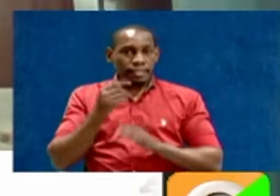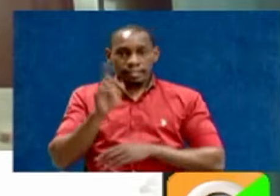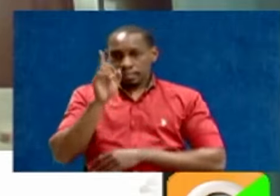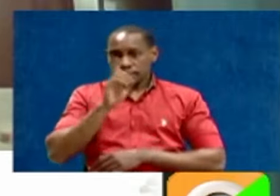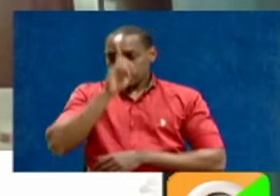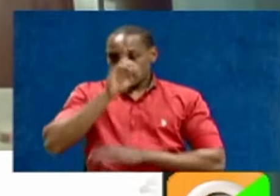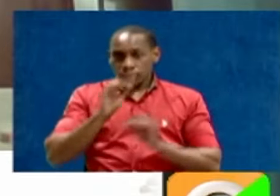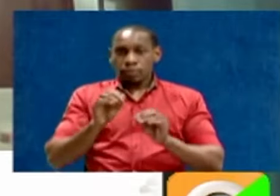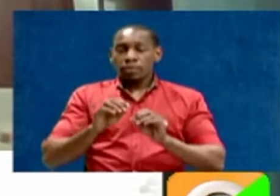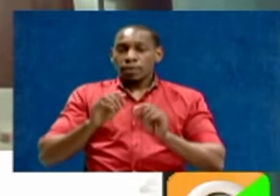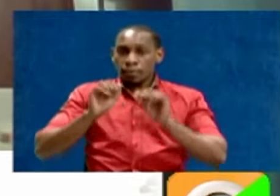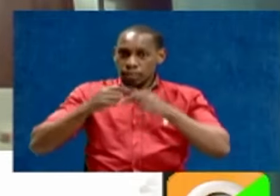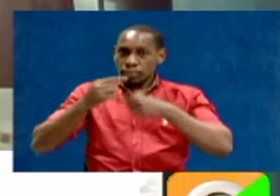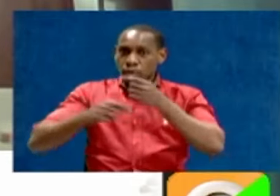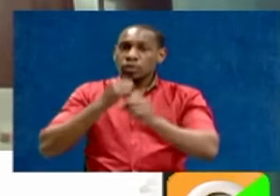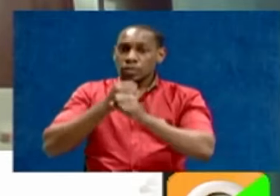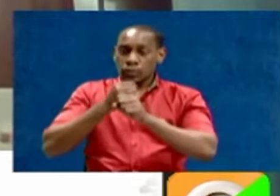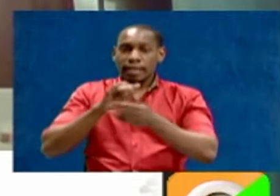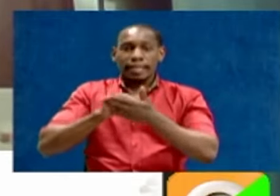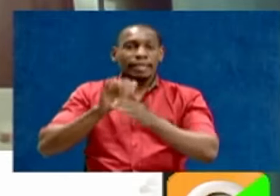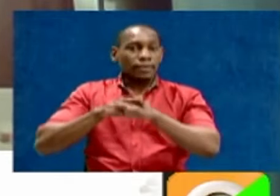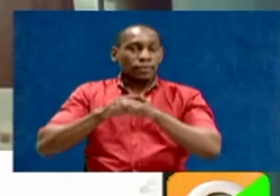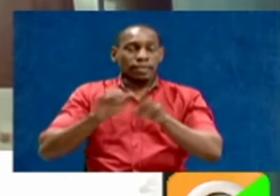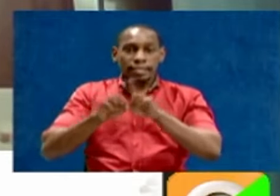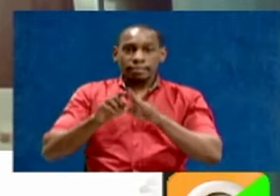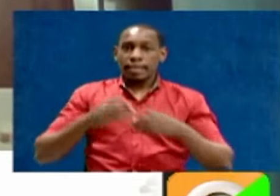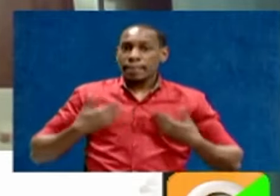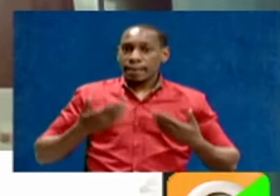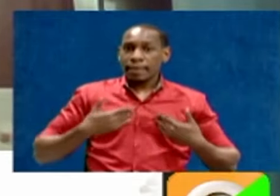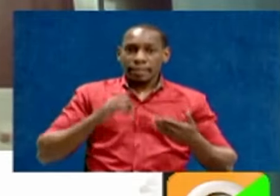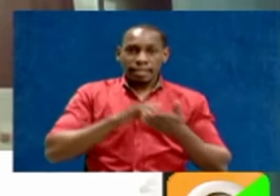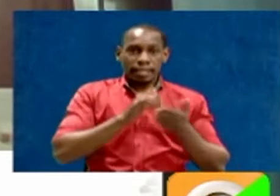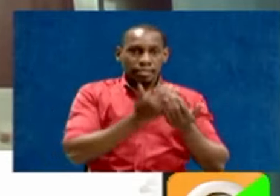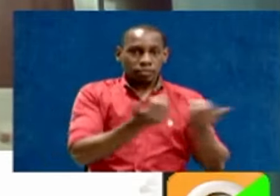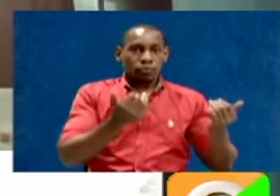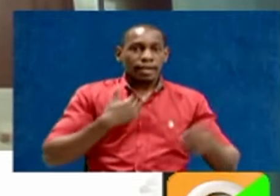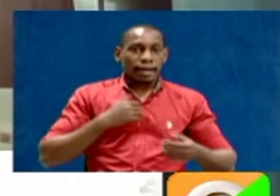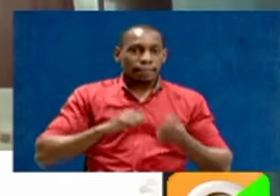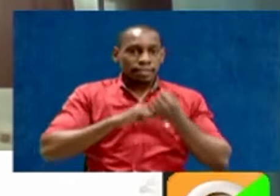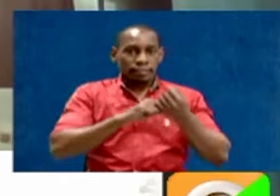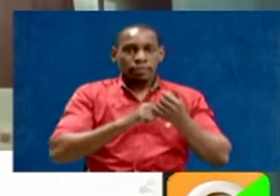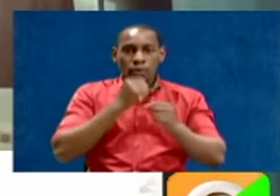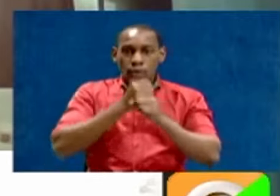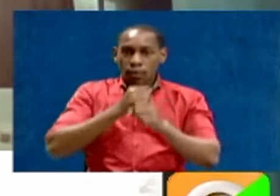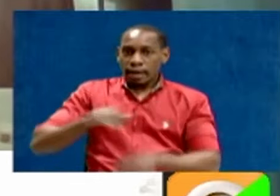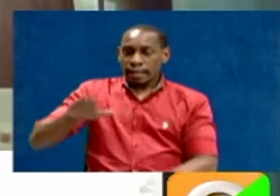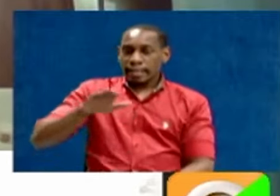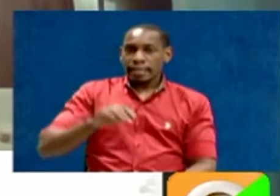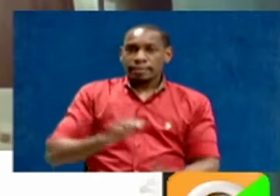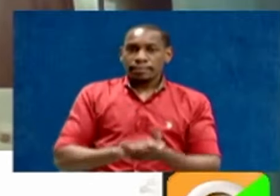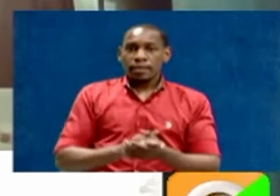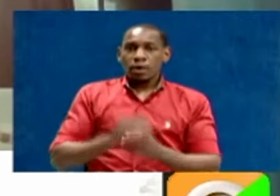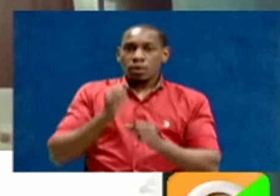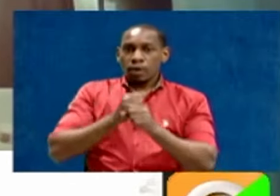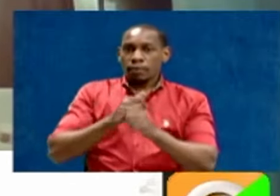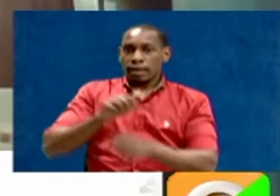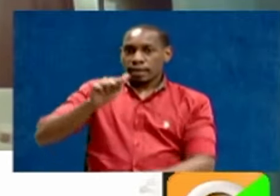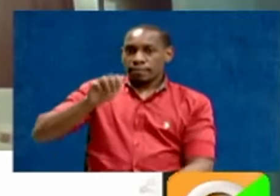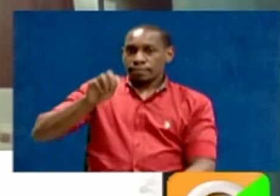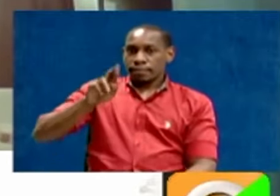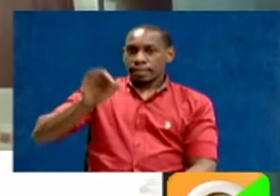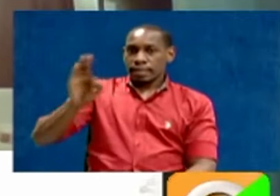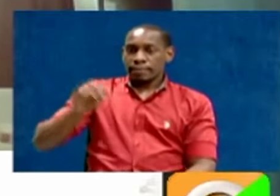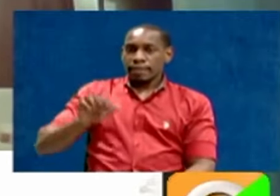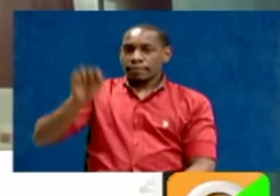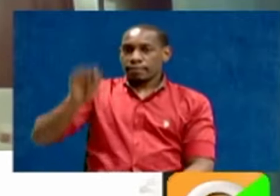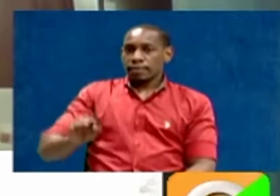still able to function, which is a good thing. I'm also glad that I have a very supportive work environment. I work for AMREF Health Africa,